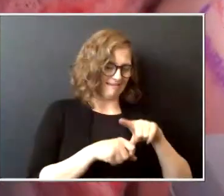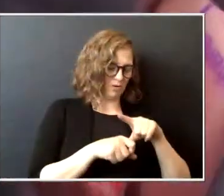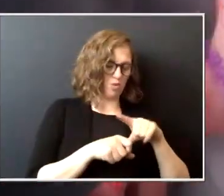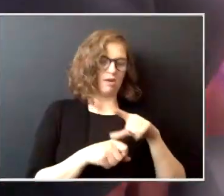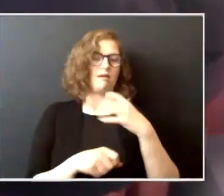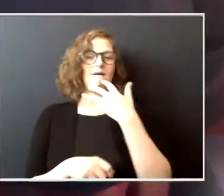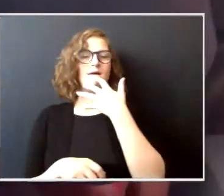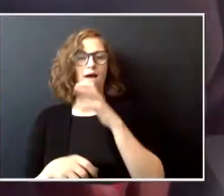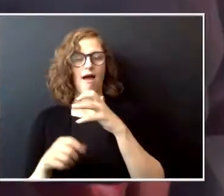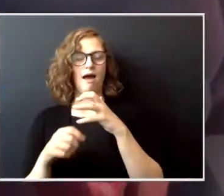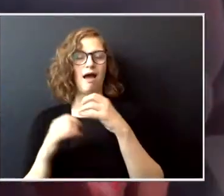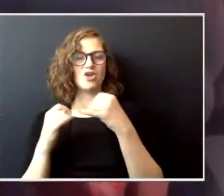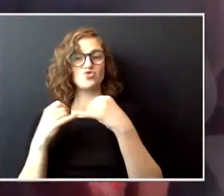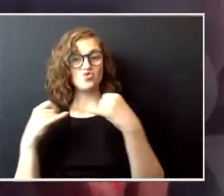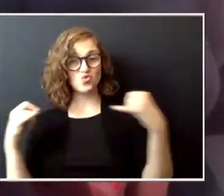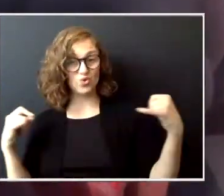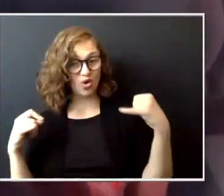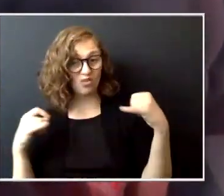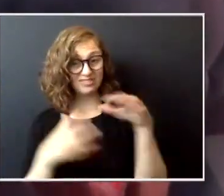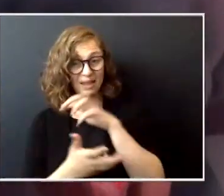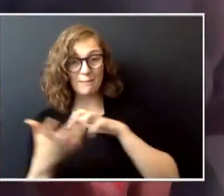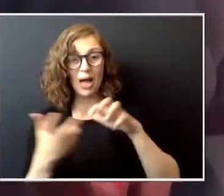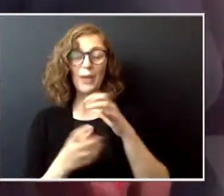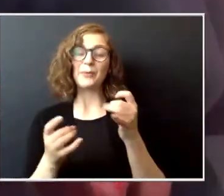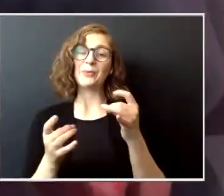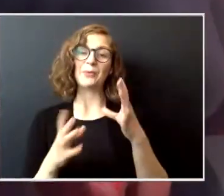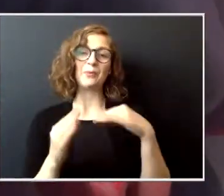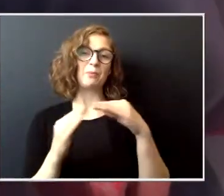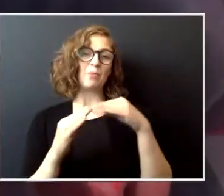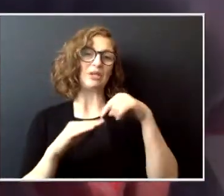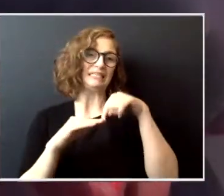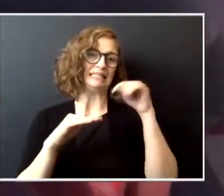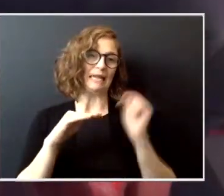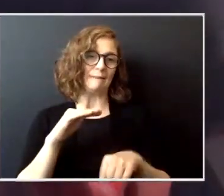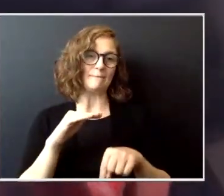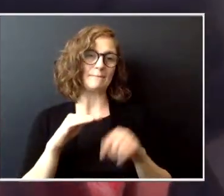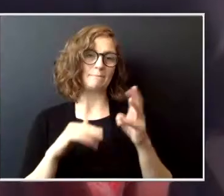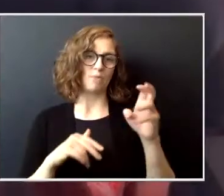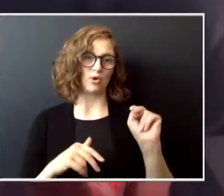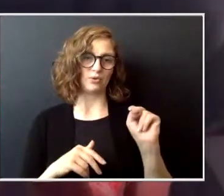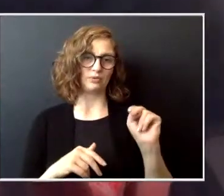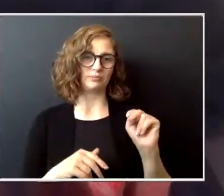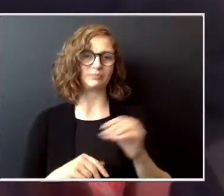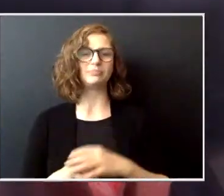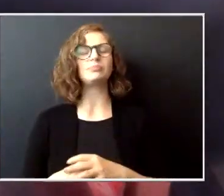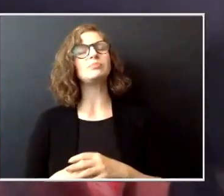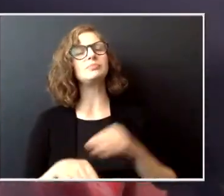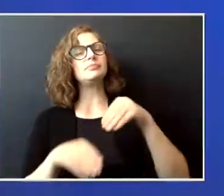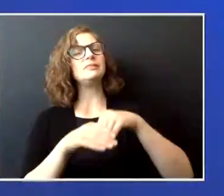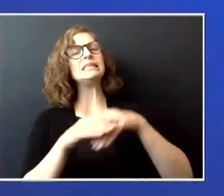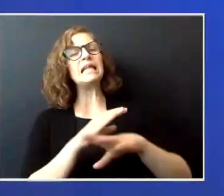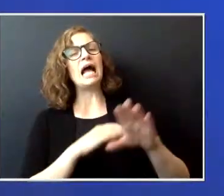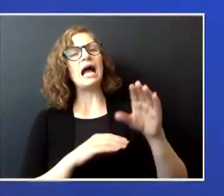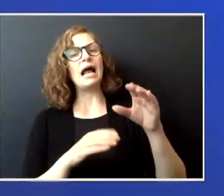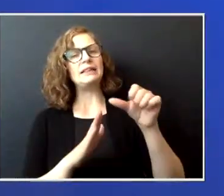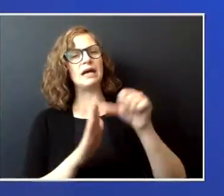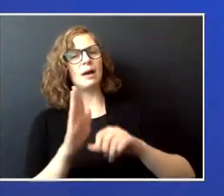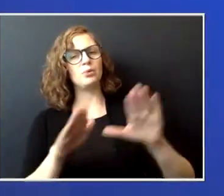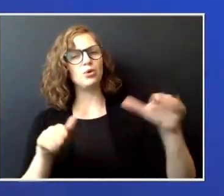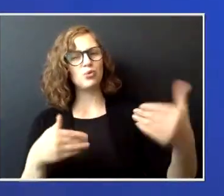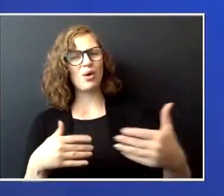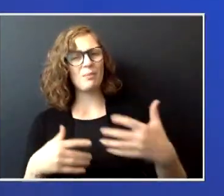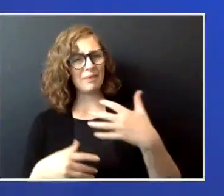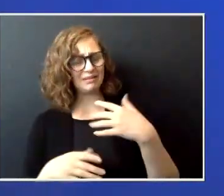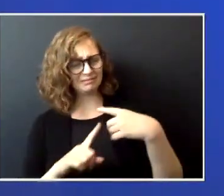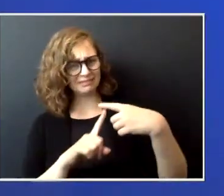in the video is the temperature. How hot is it inside the operating room and why? Yeah, so if you've ever had surgery and